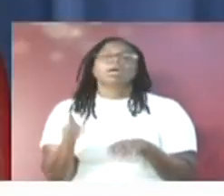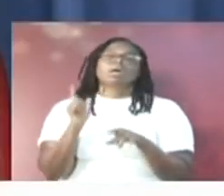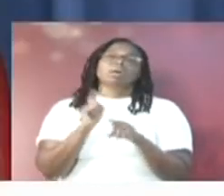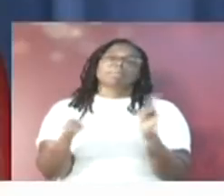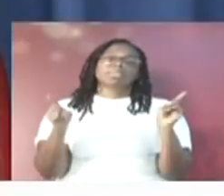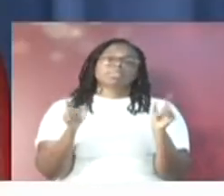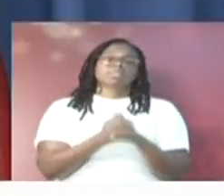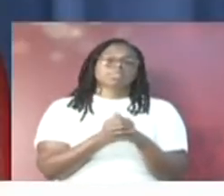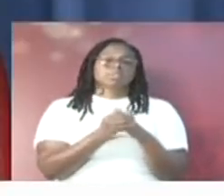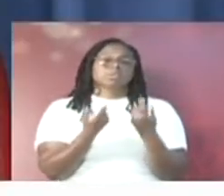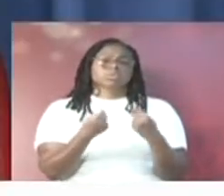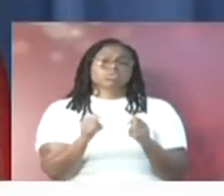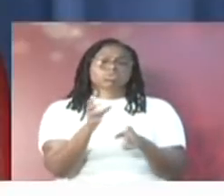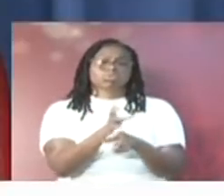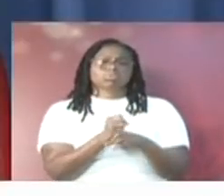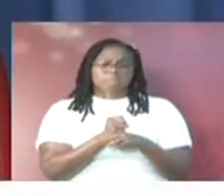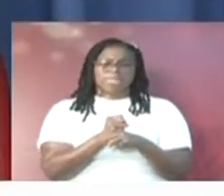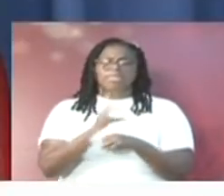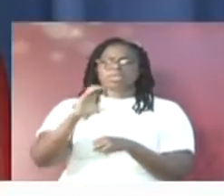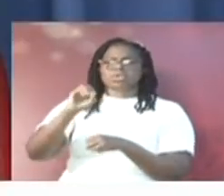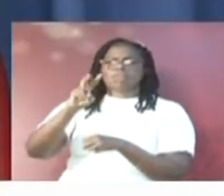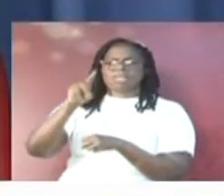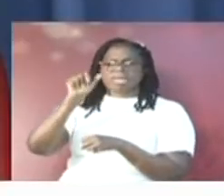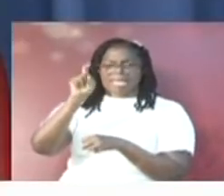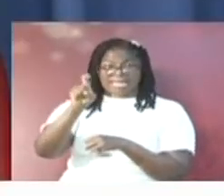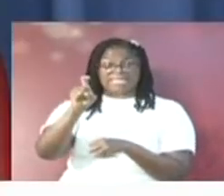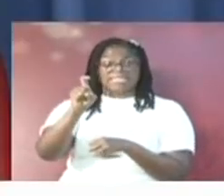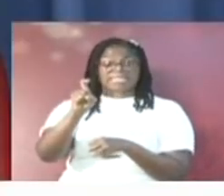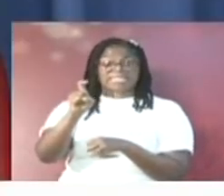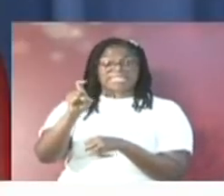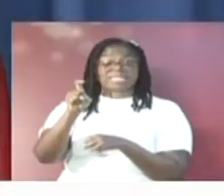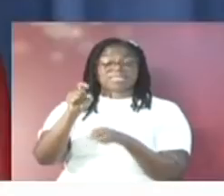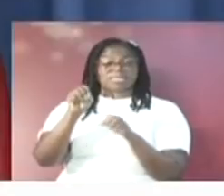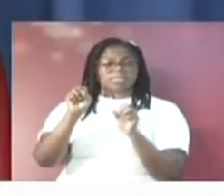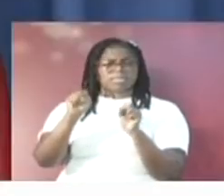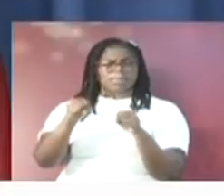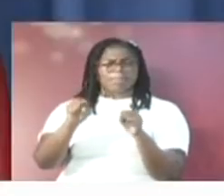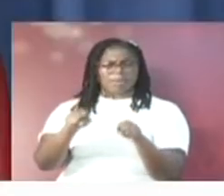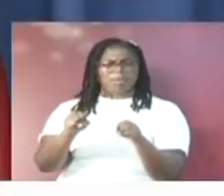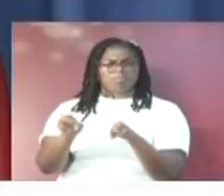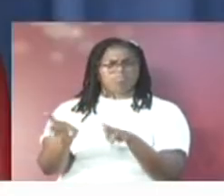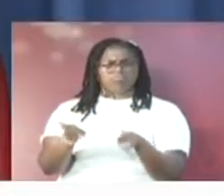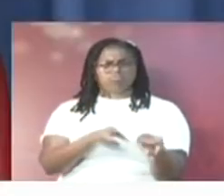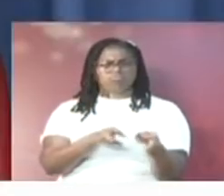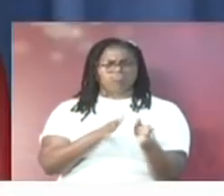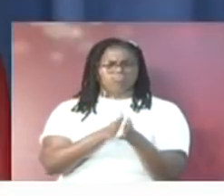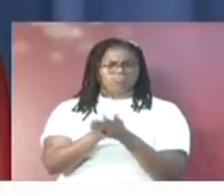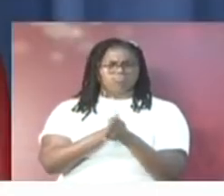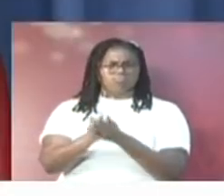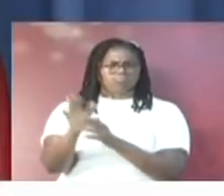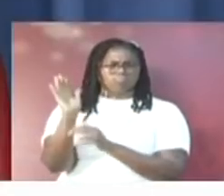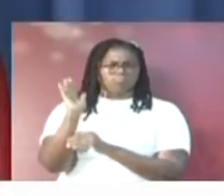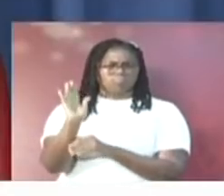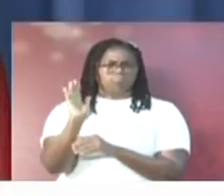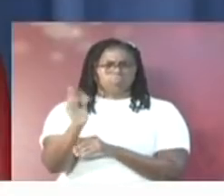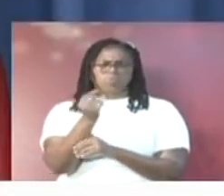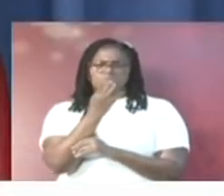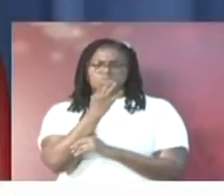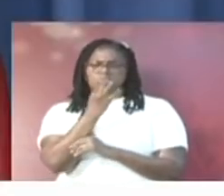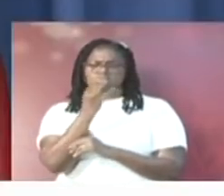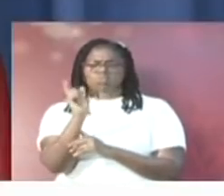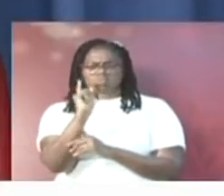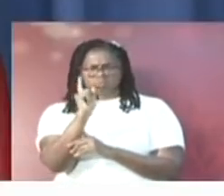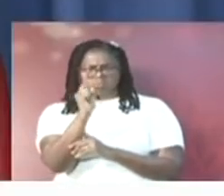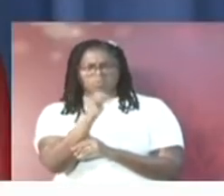accessing COVAX, which we expect from all the contacts and information we have, that the COVAX will